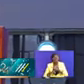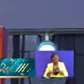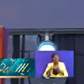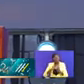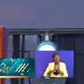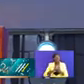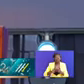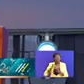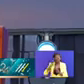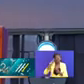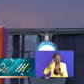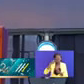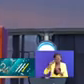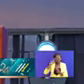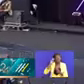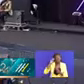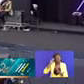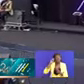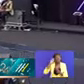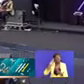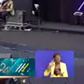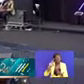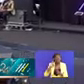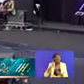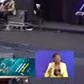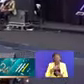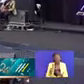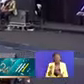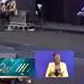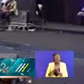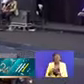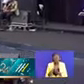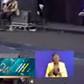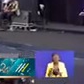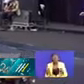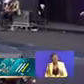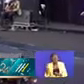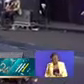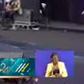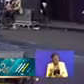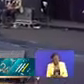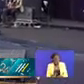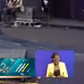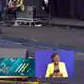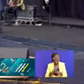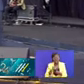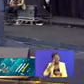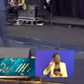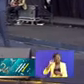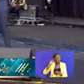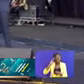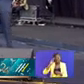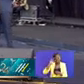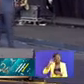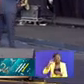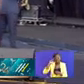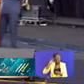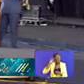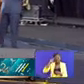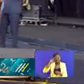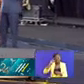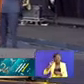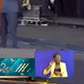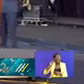the throne the pattern is as ancient as Babylon the pattern is as ancient as